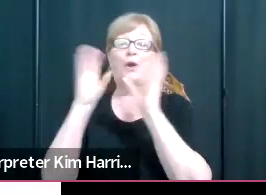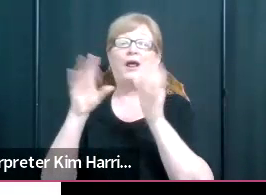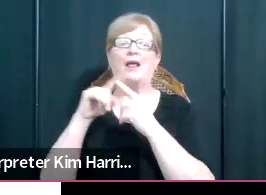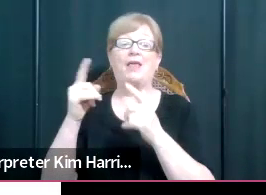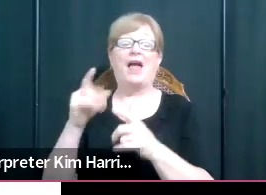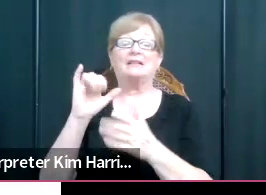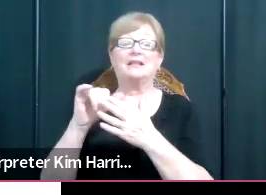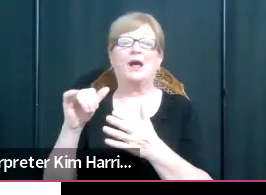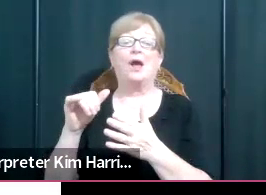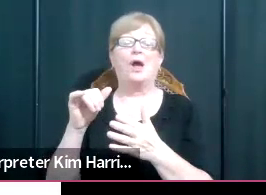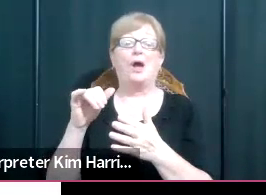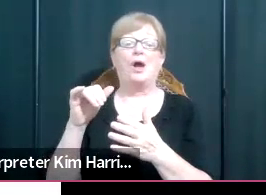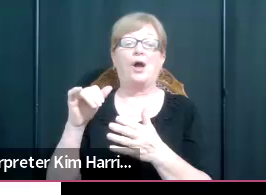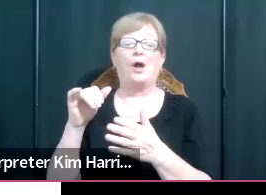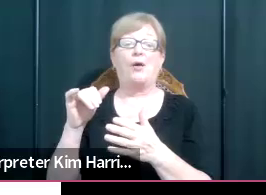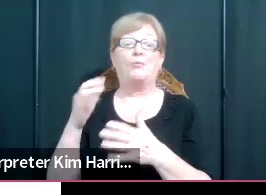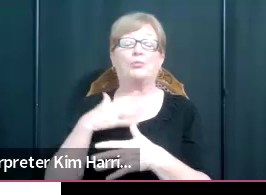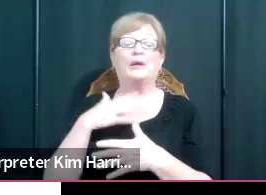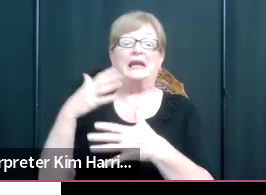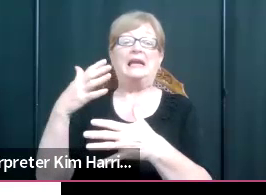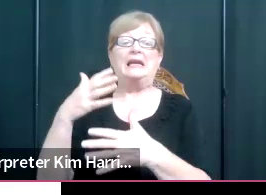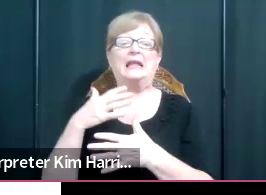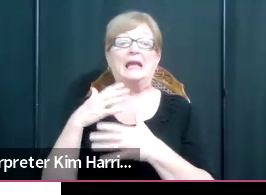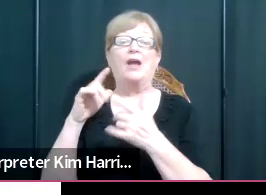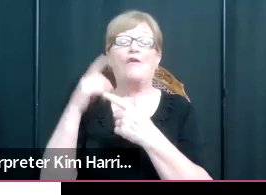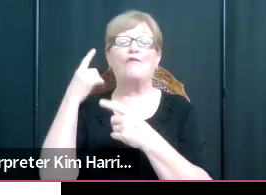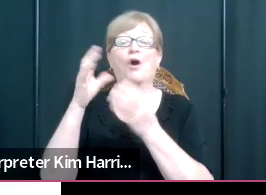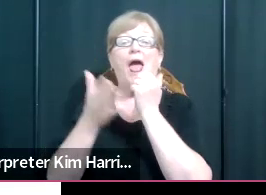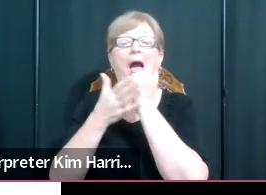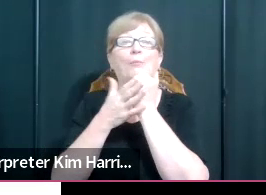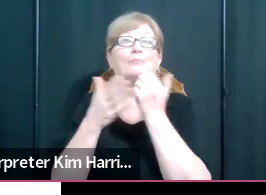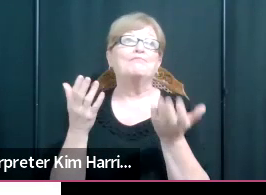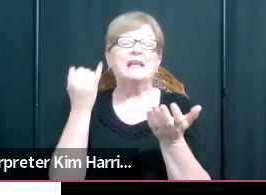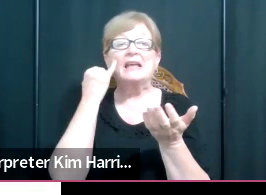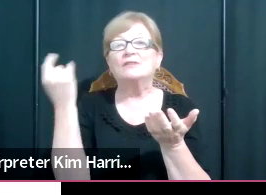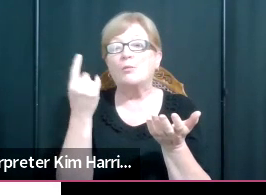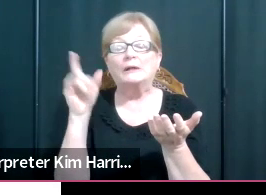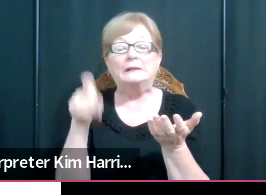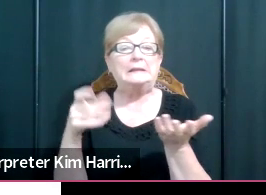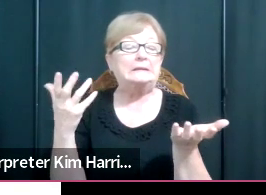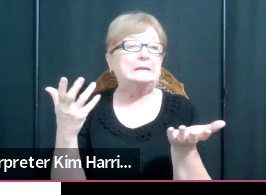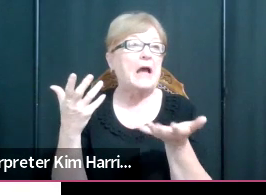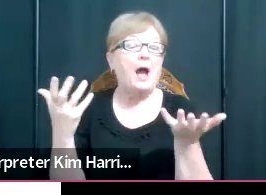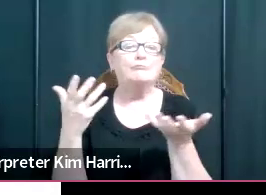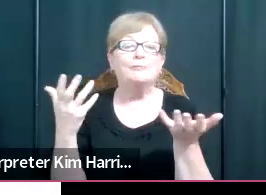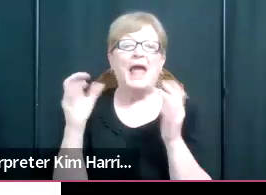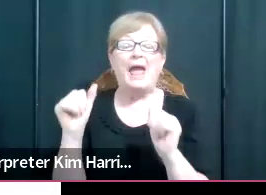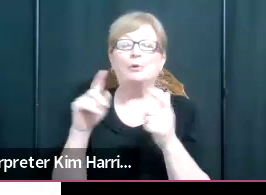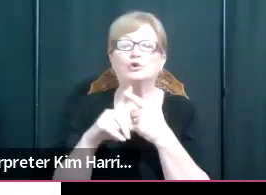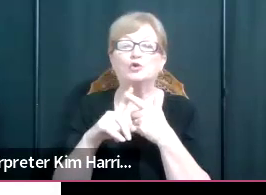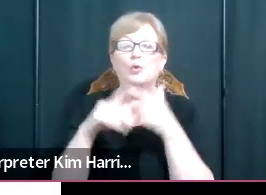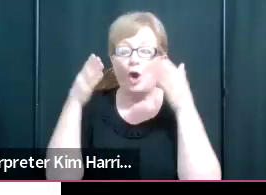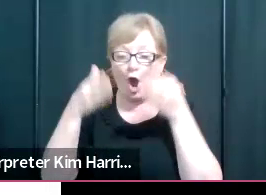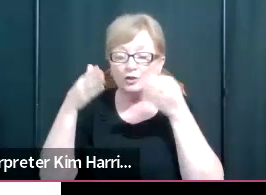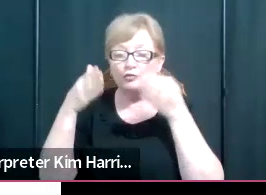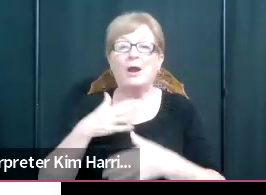device in the corner. That's helpful if somebody needs to be able to concentrate on their